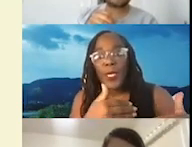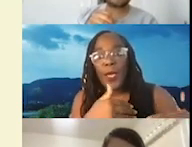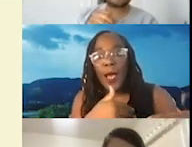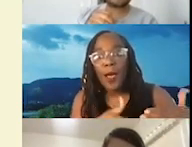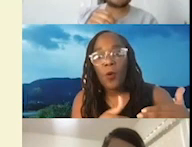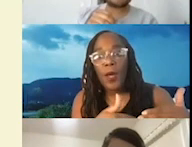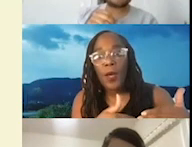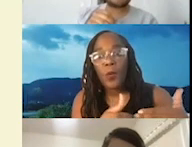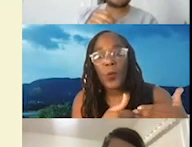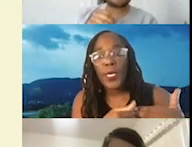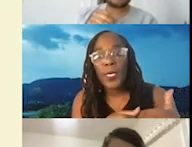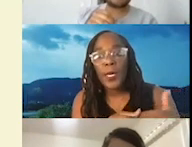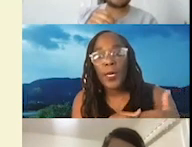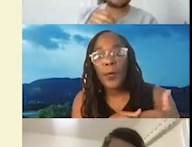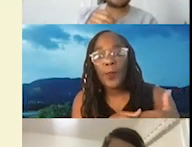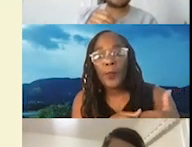would be, how are we